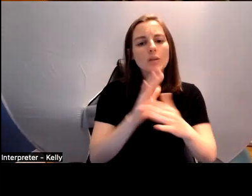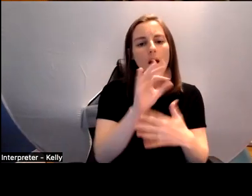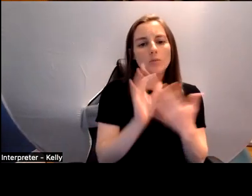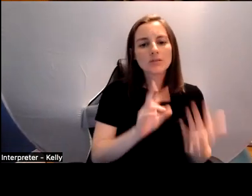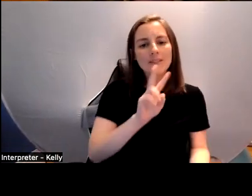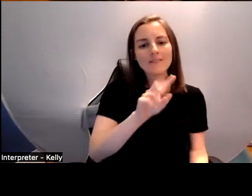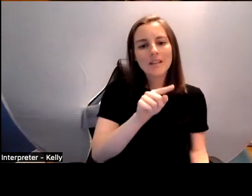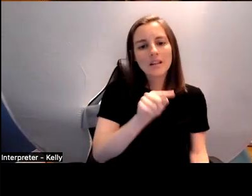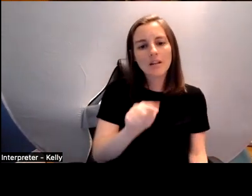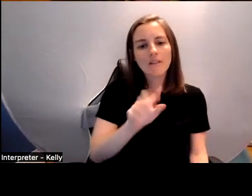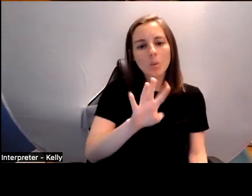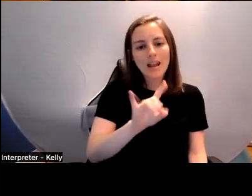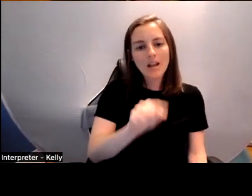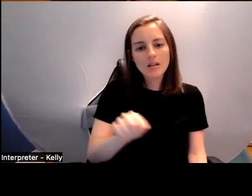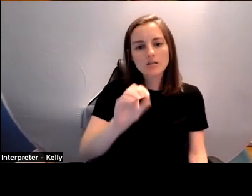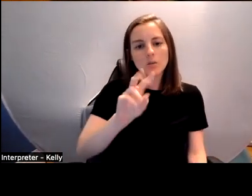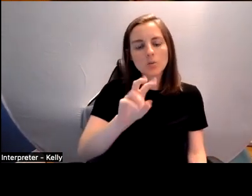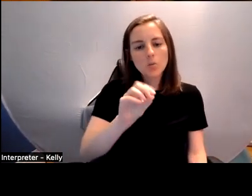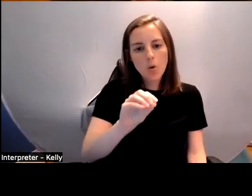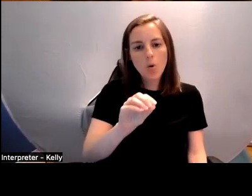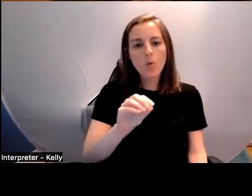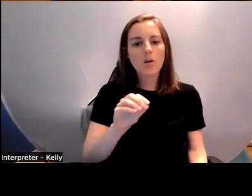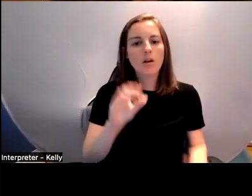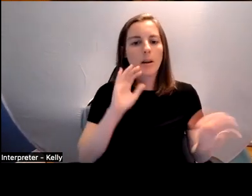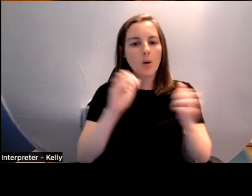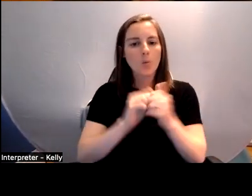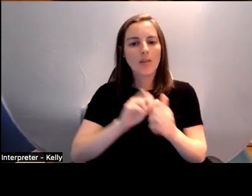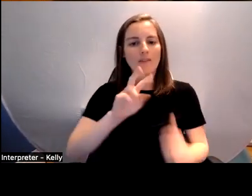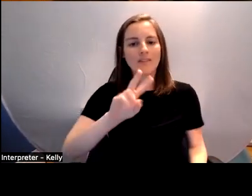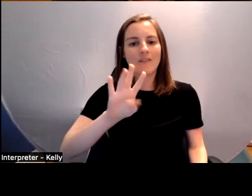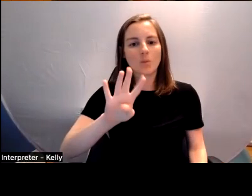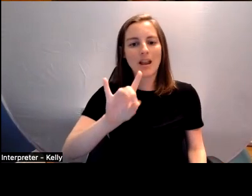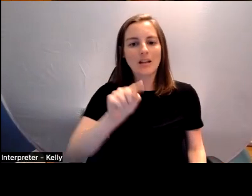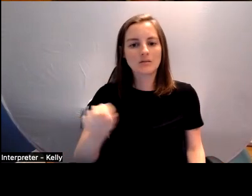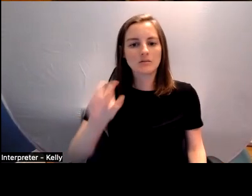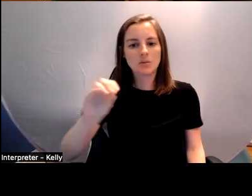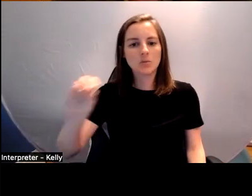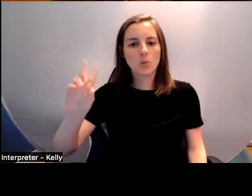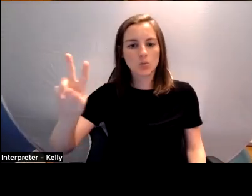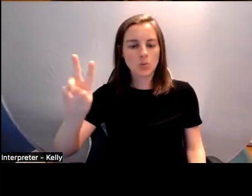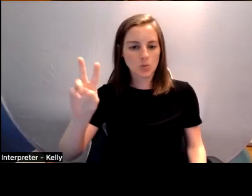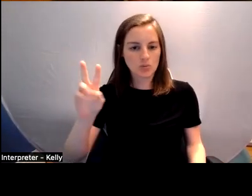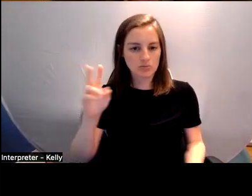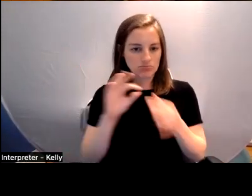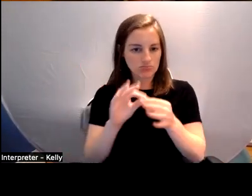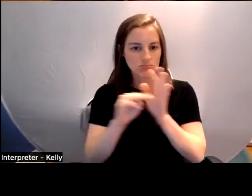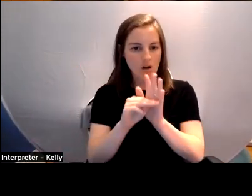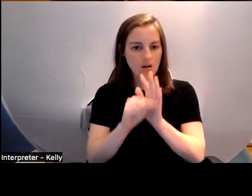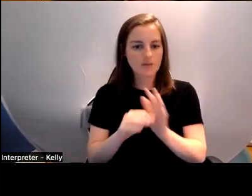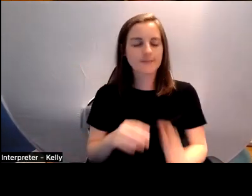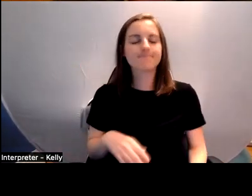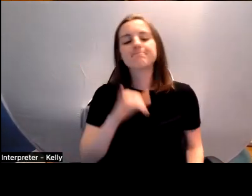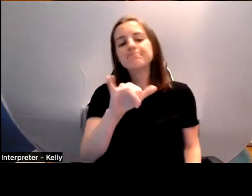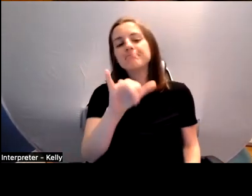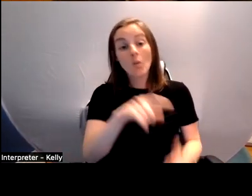V_48002 and V_002 for modeling? So the models that I showed, I'll maybe just share again in the